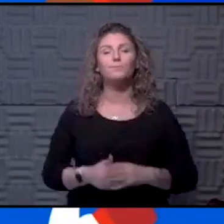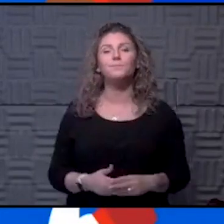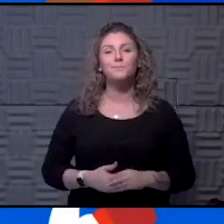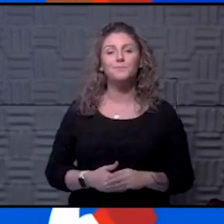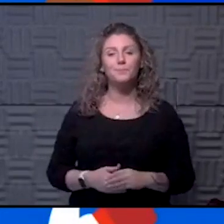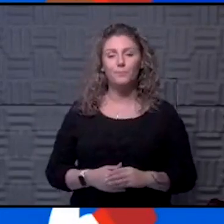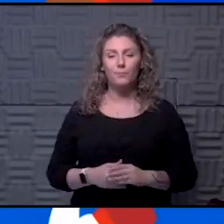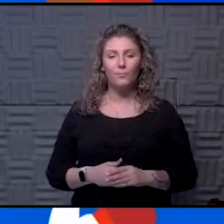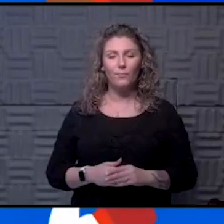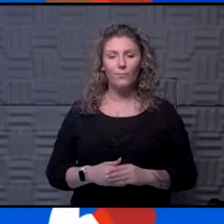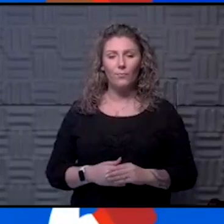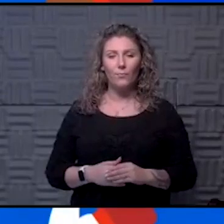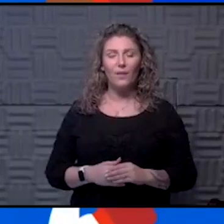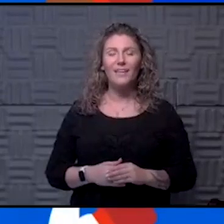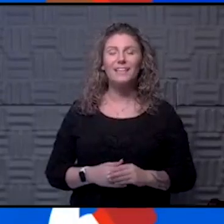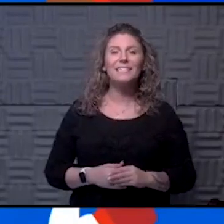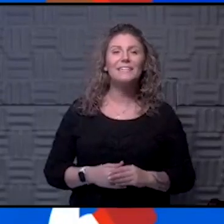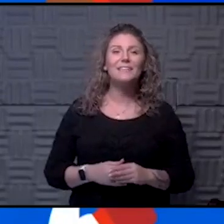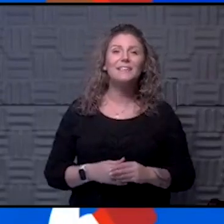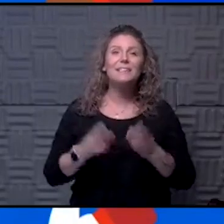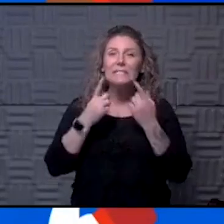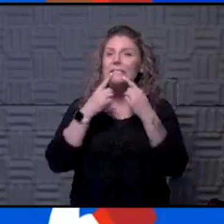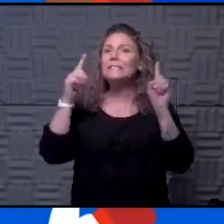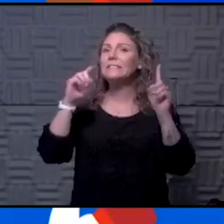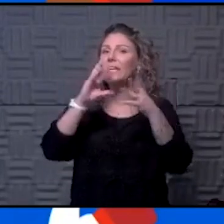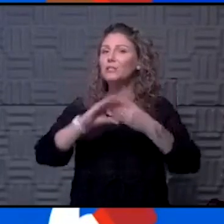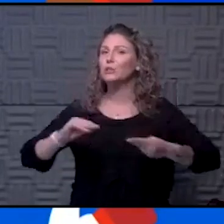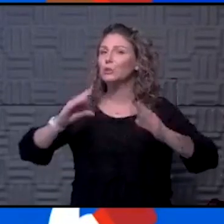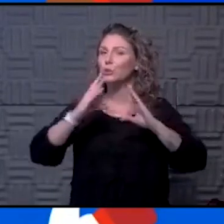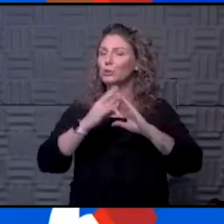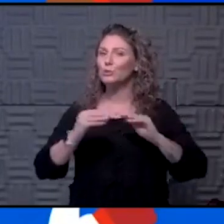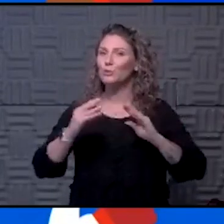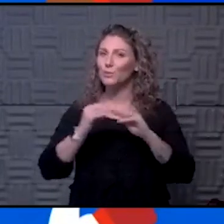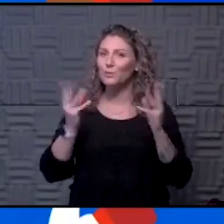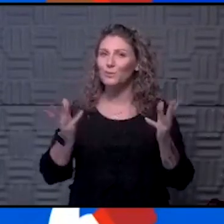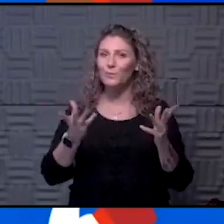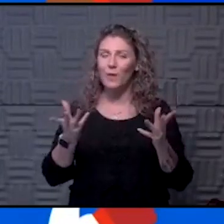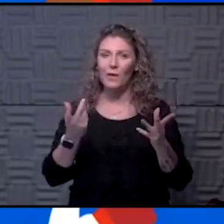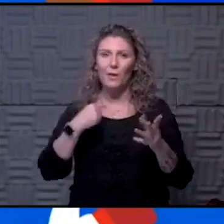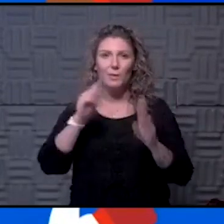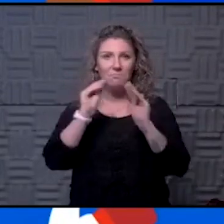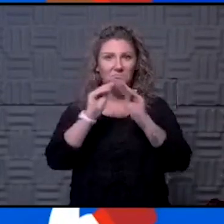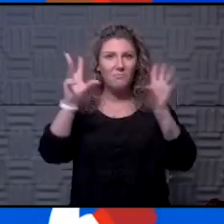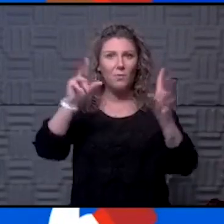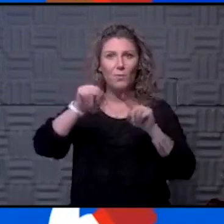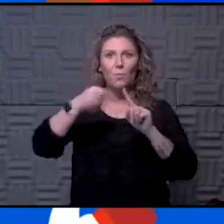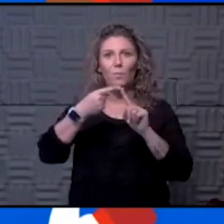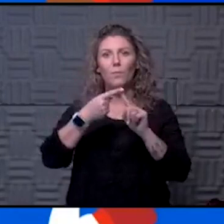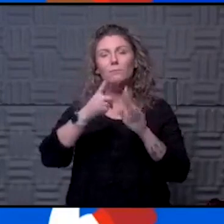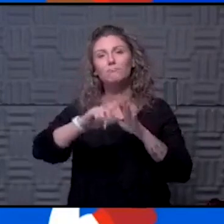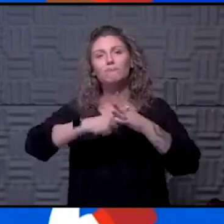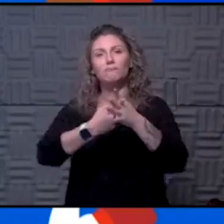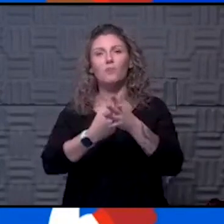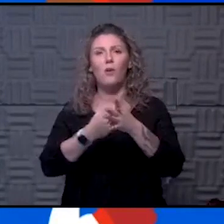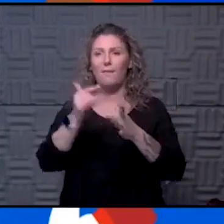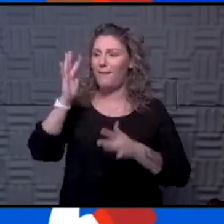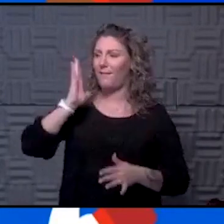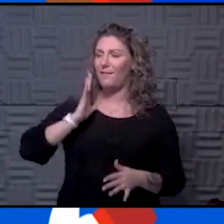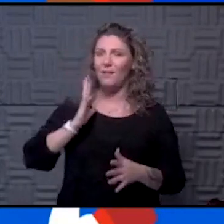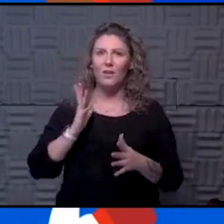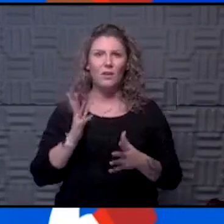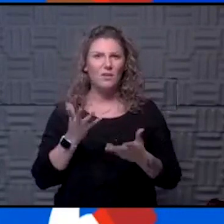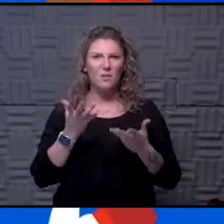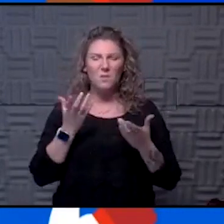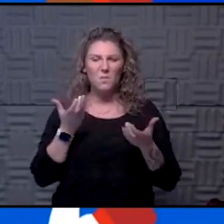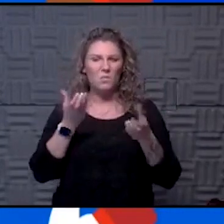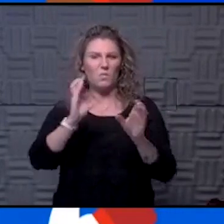the success stories for us is we were pretty clear when we started that we don't want to create